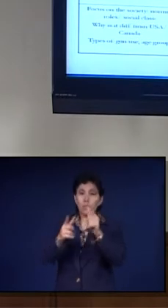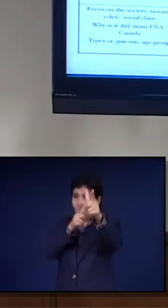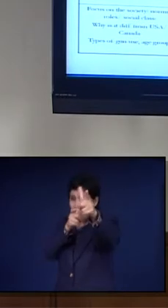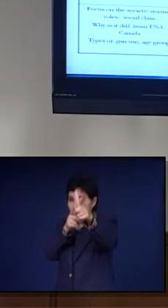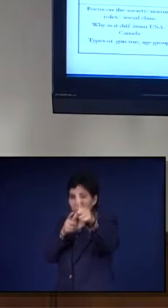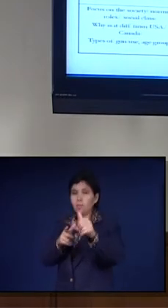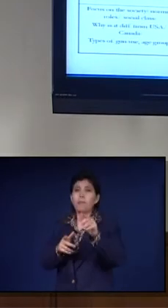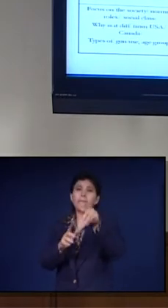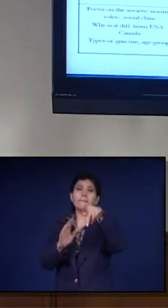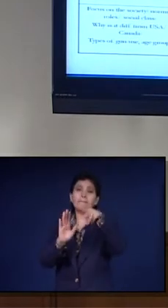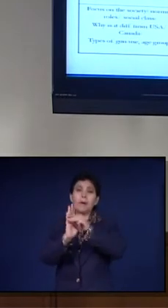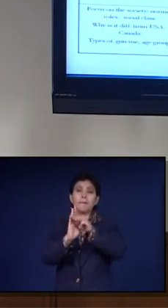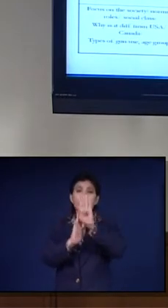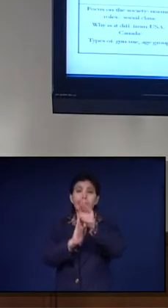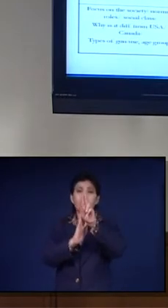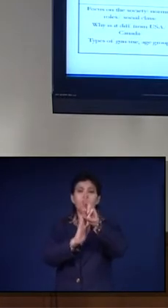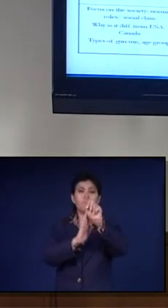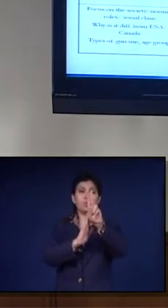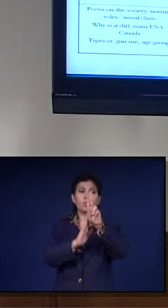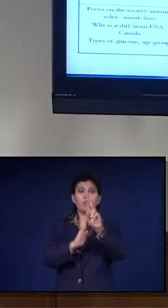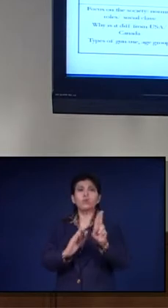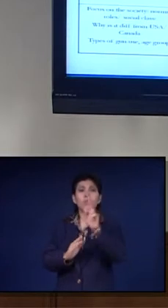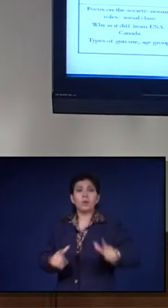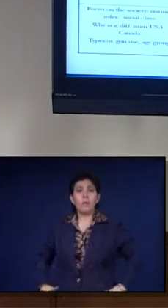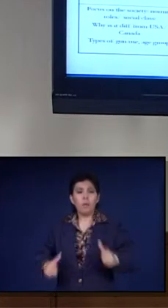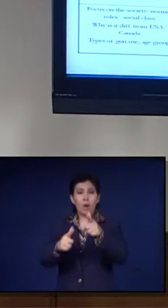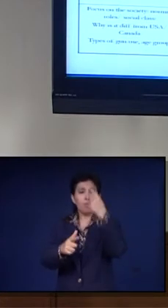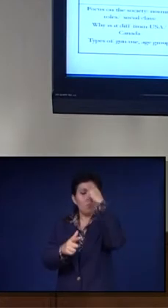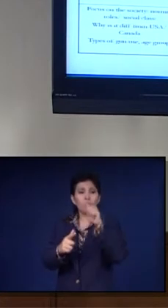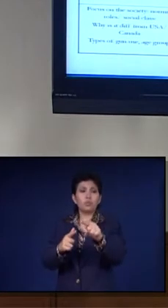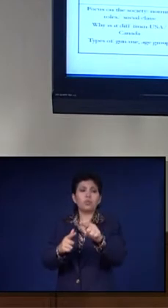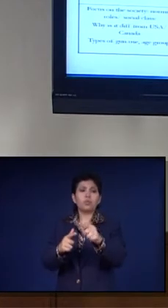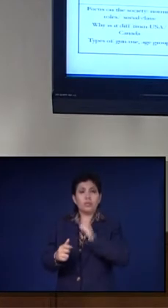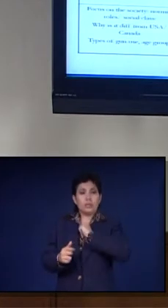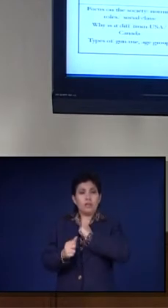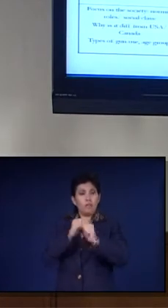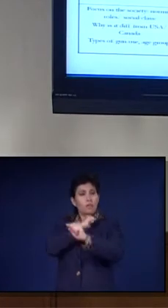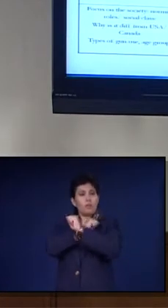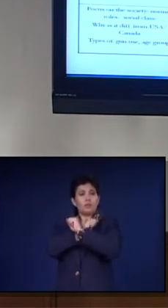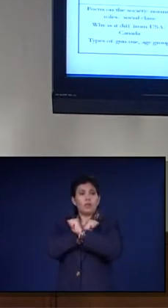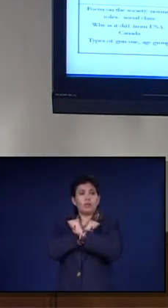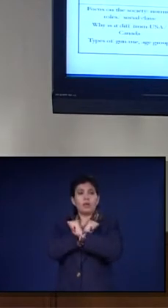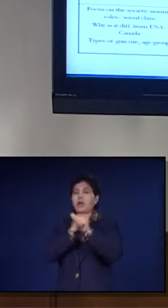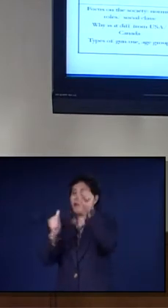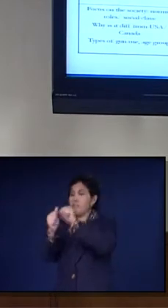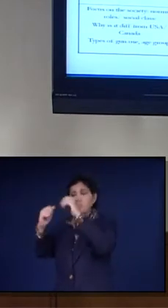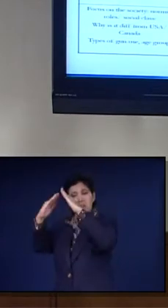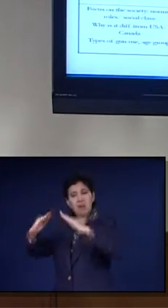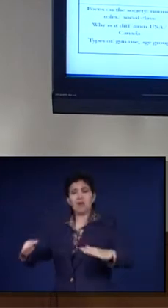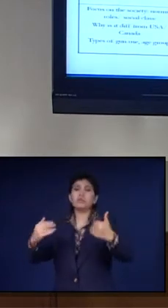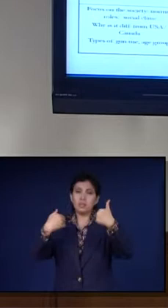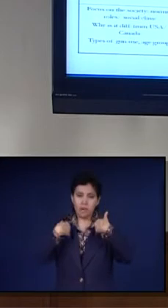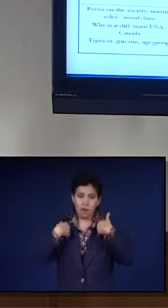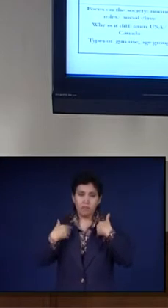But in the USA, they use guns more on self-defense. Almost every household, they have a